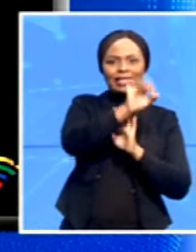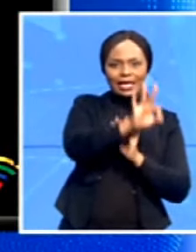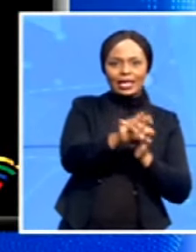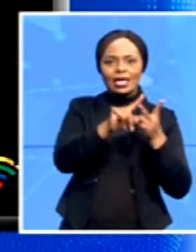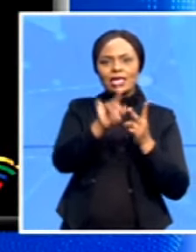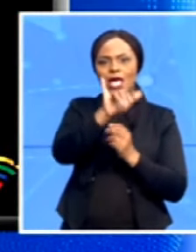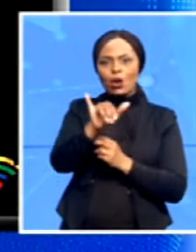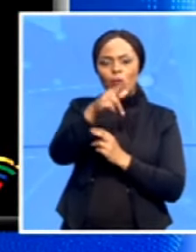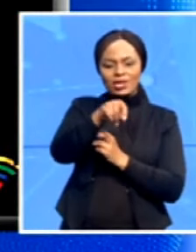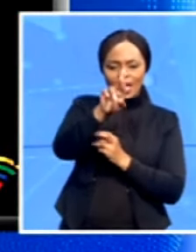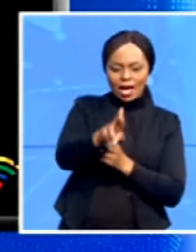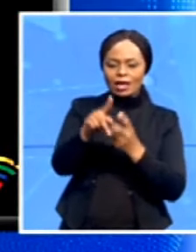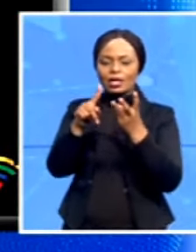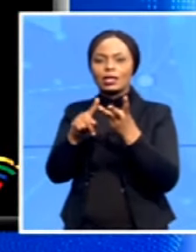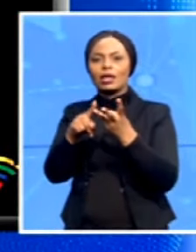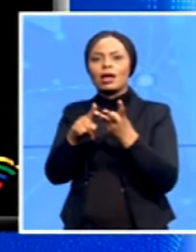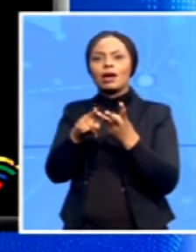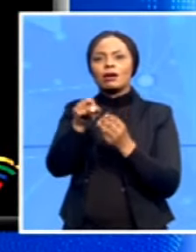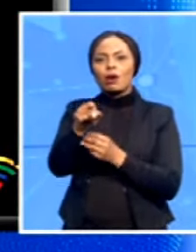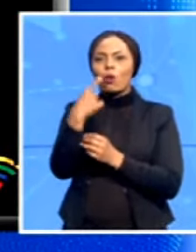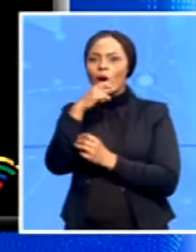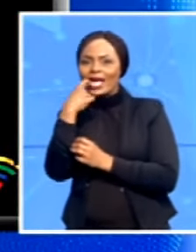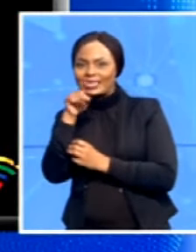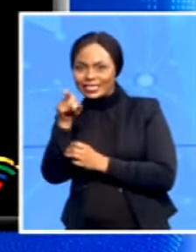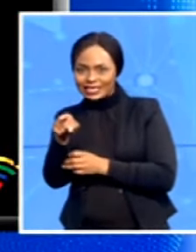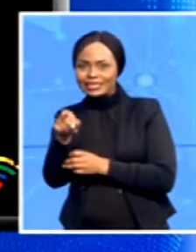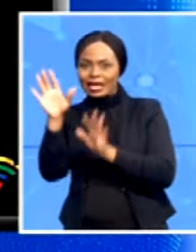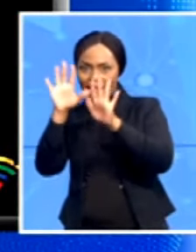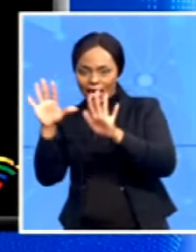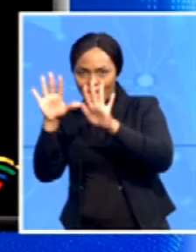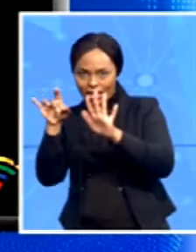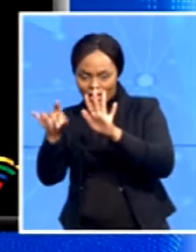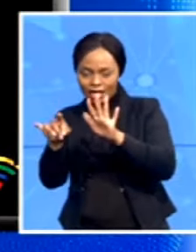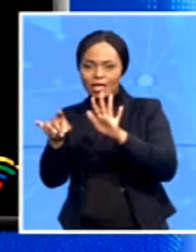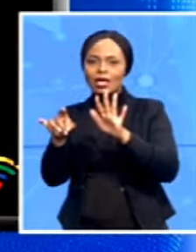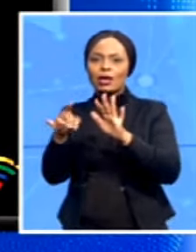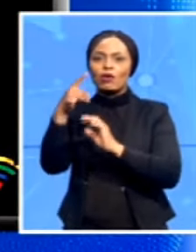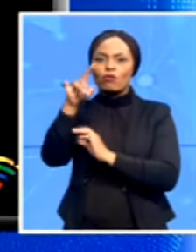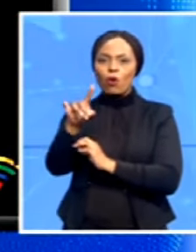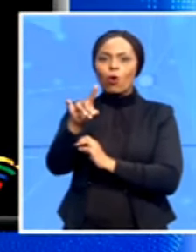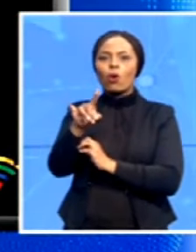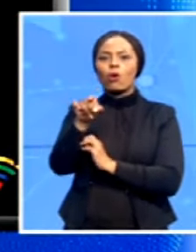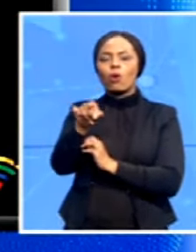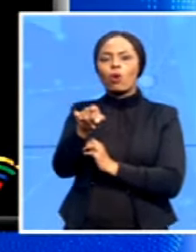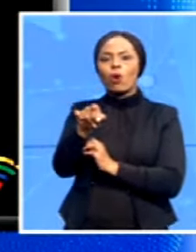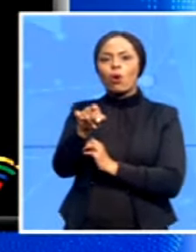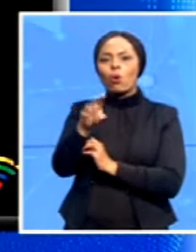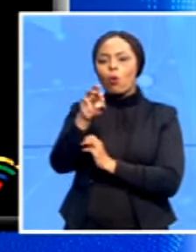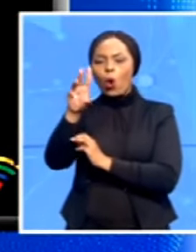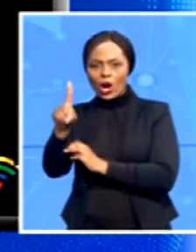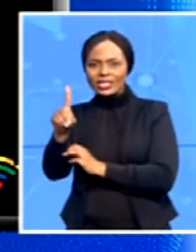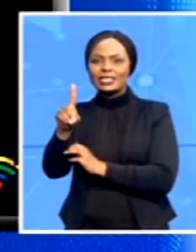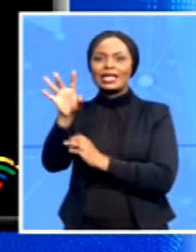white ballot, which is the ward elections, and that is voting for a person who can